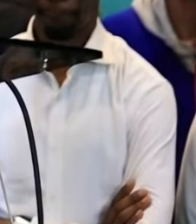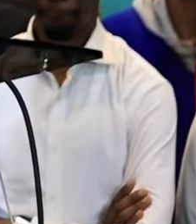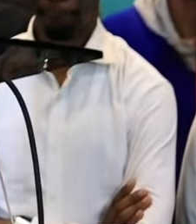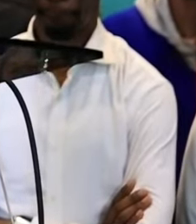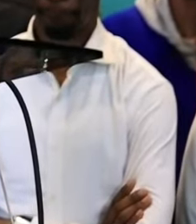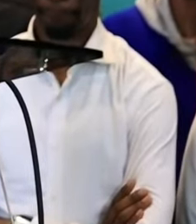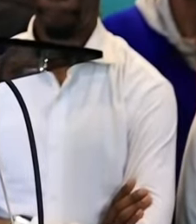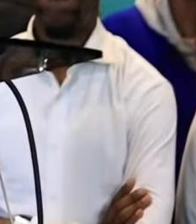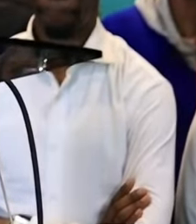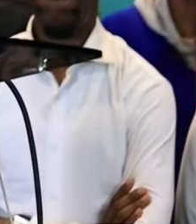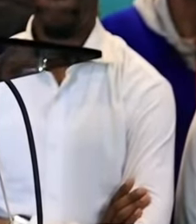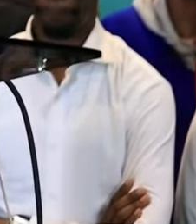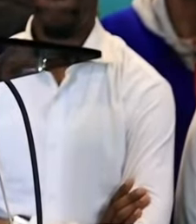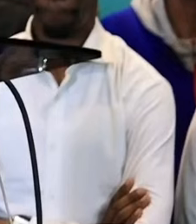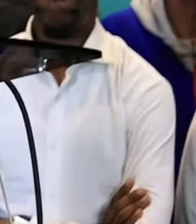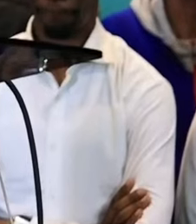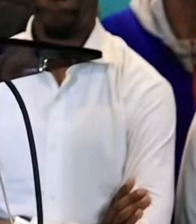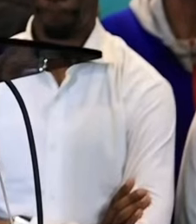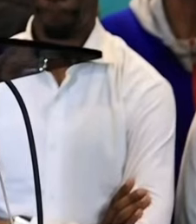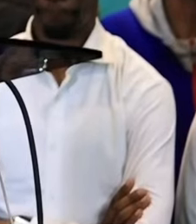I want to give my life to Jesus first.